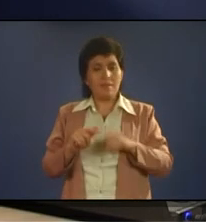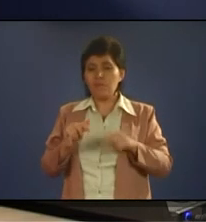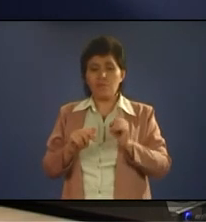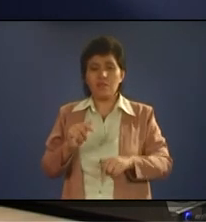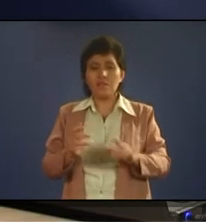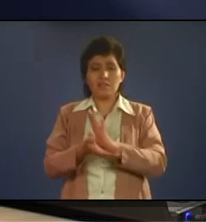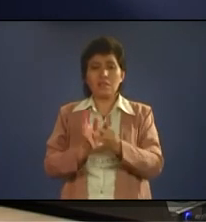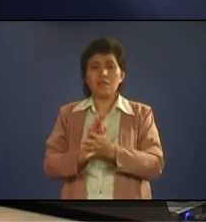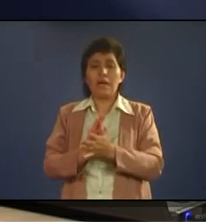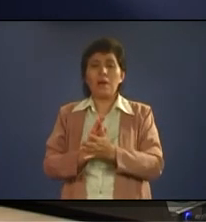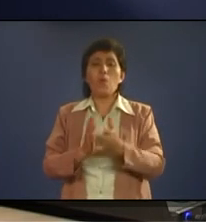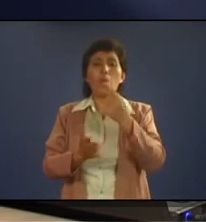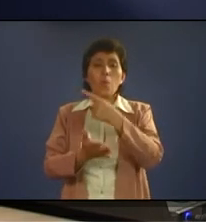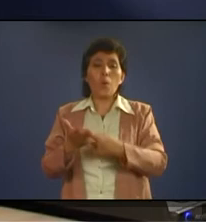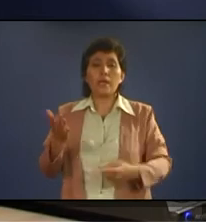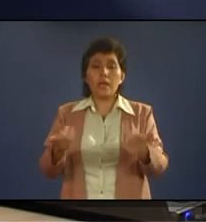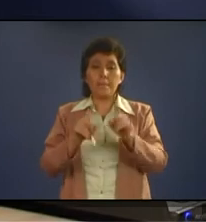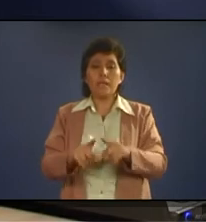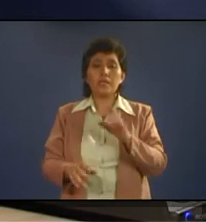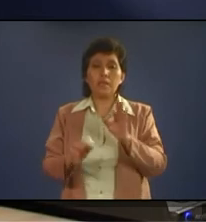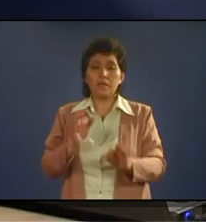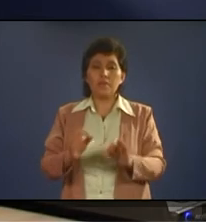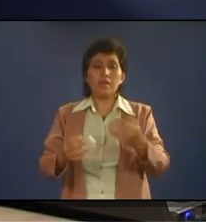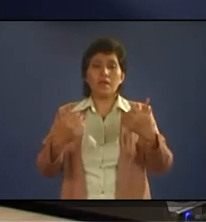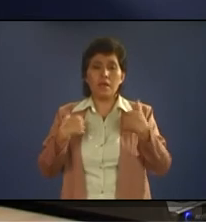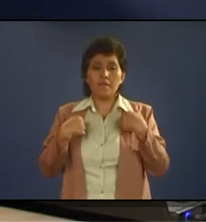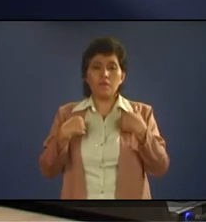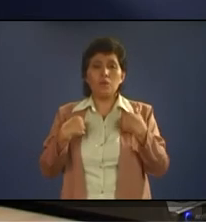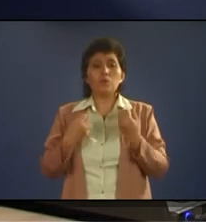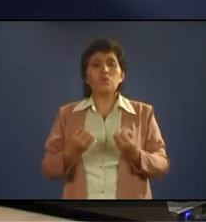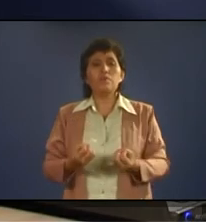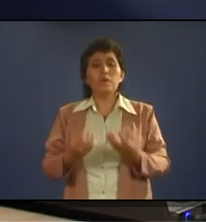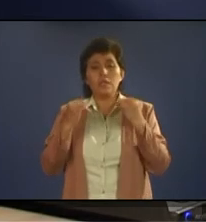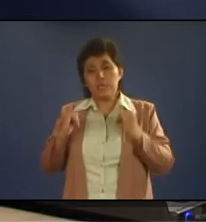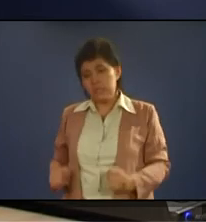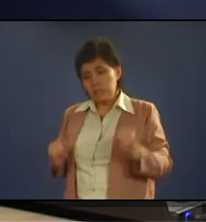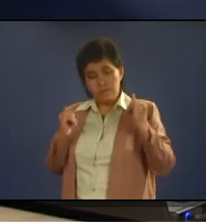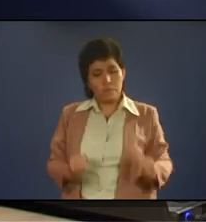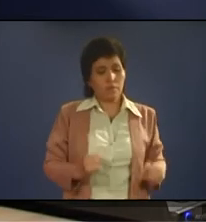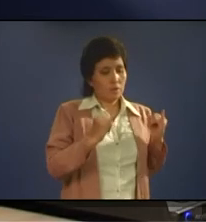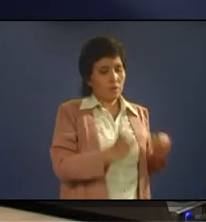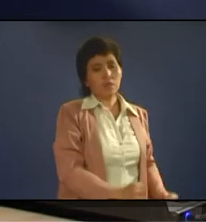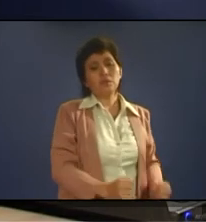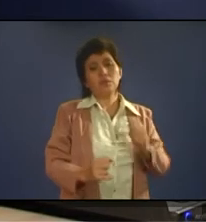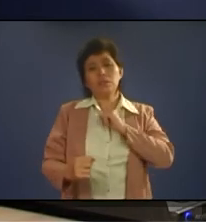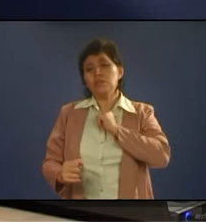sticky. Now, what happens is then when they have too many of their individual interests, or when they are too